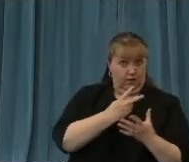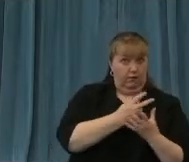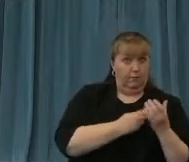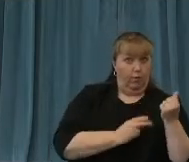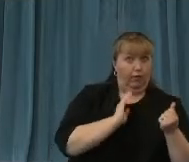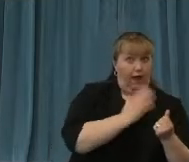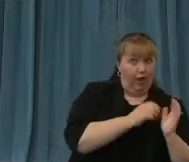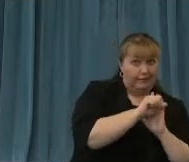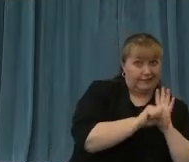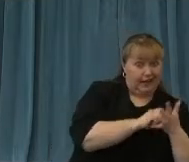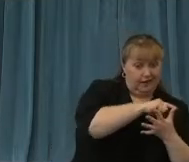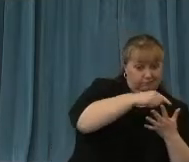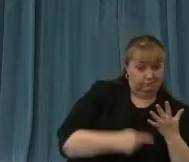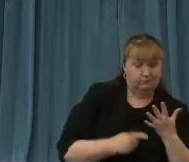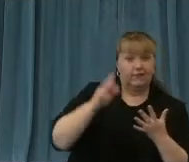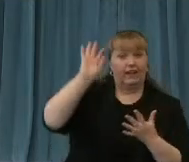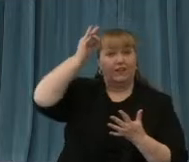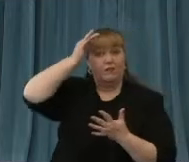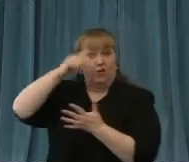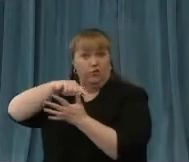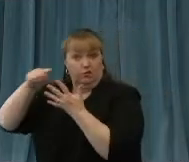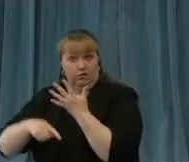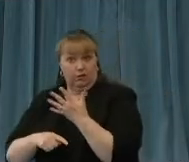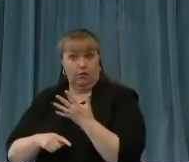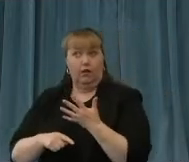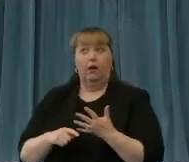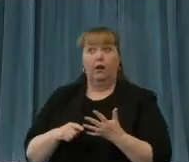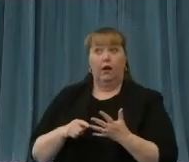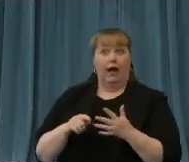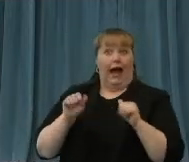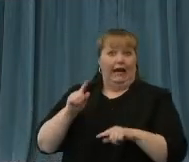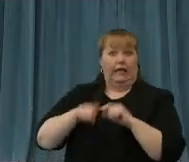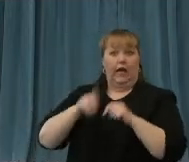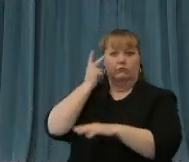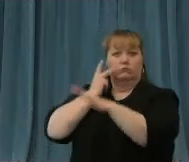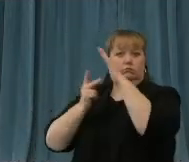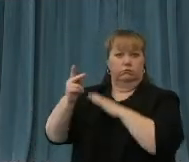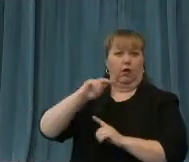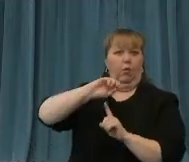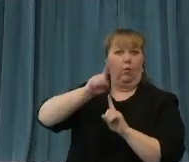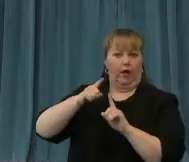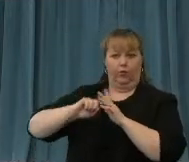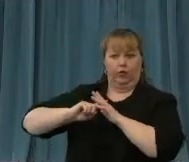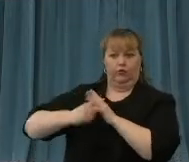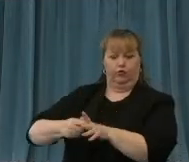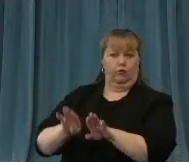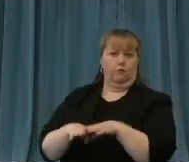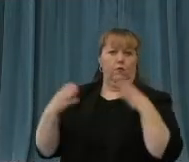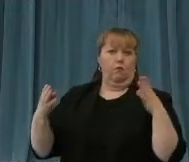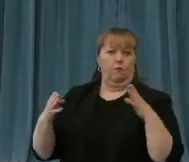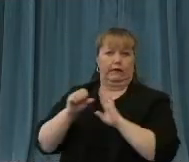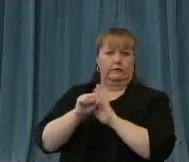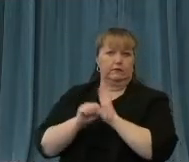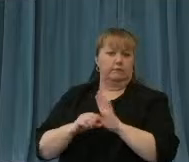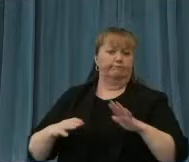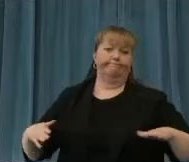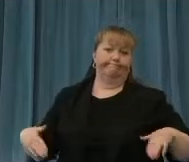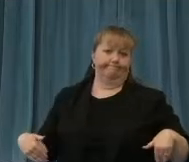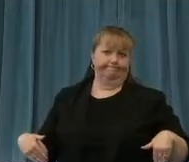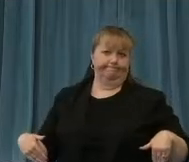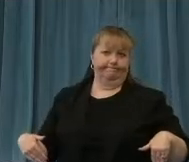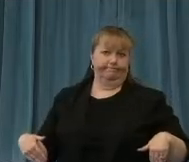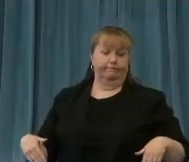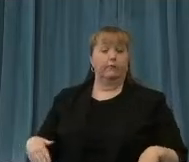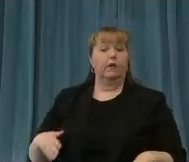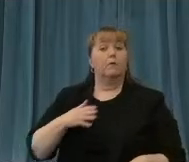on this path, the date is on the horizon. Our behavior as Nevadans will ultimately help determine this date. And my goal